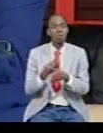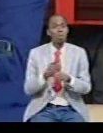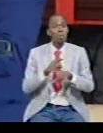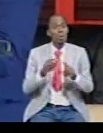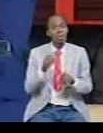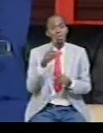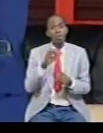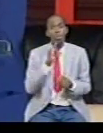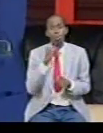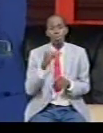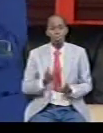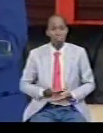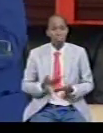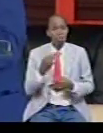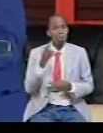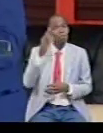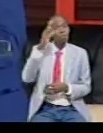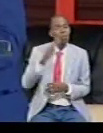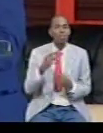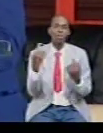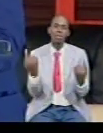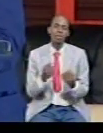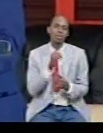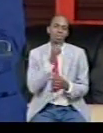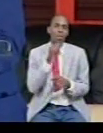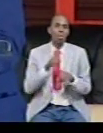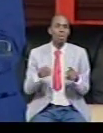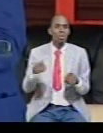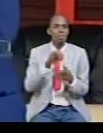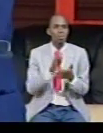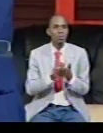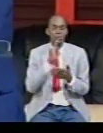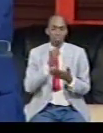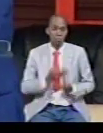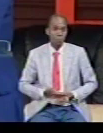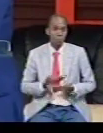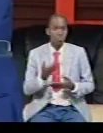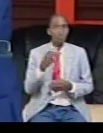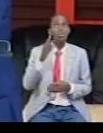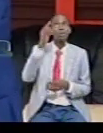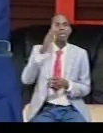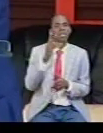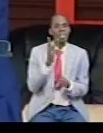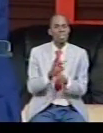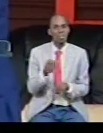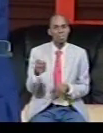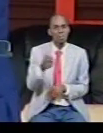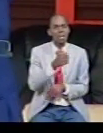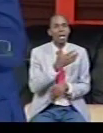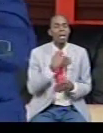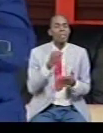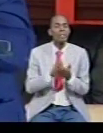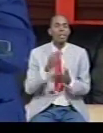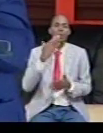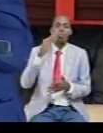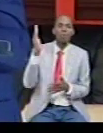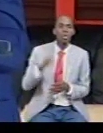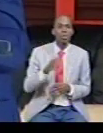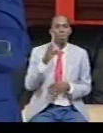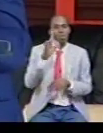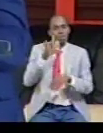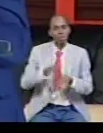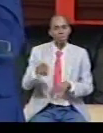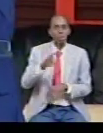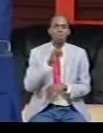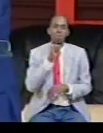not. But he that is begotten of God keepeth himself, and that wicked one toucheth him